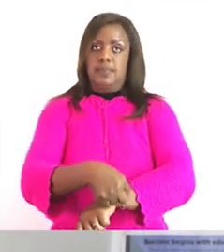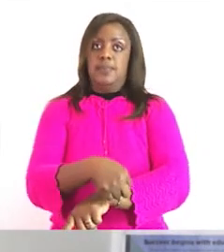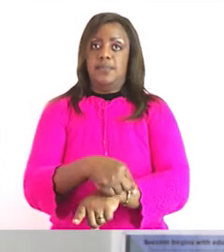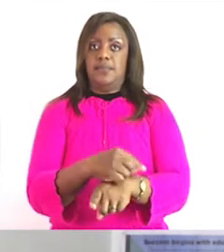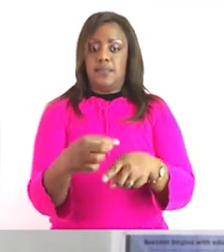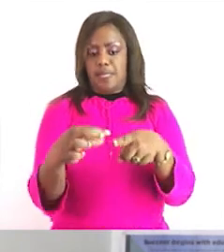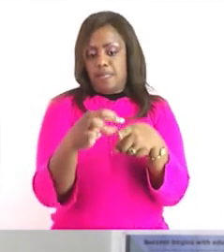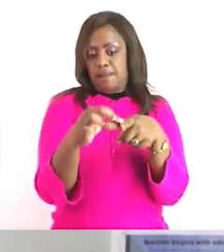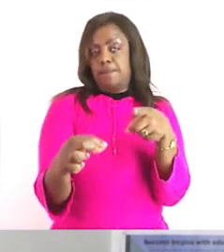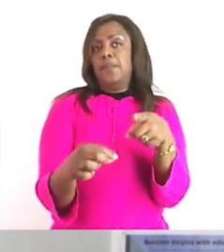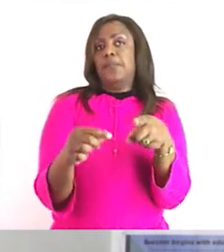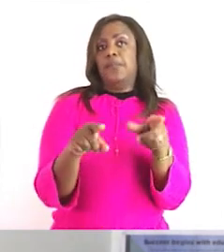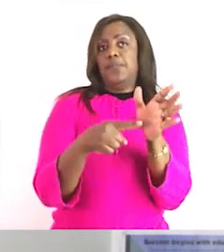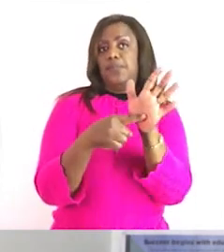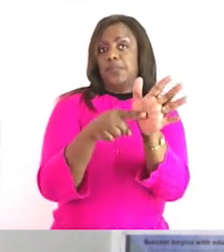can just have it.